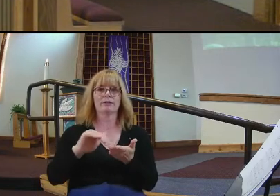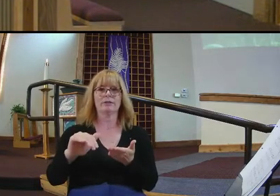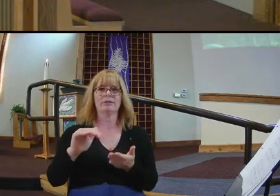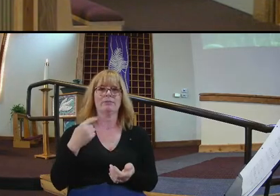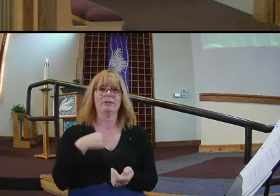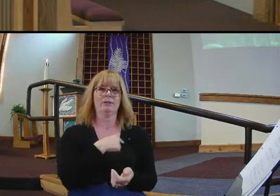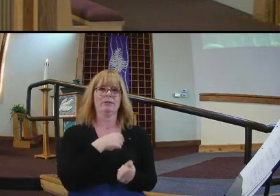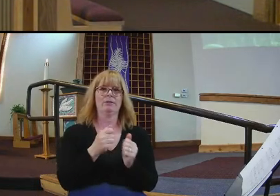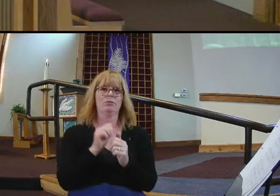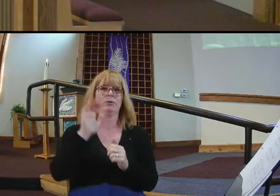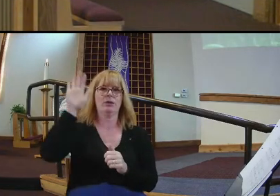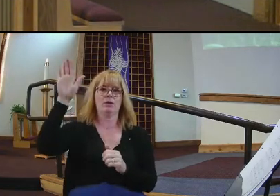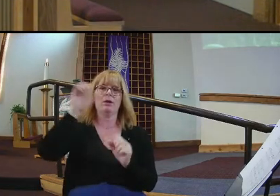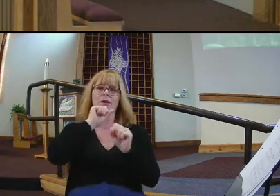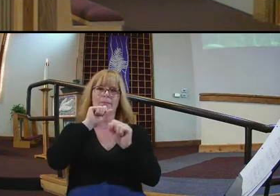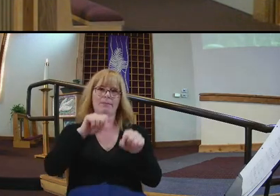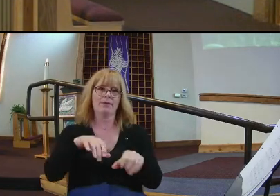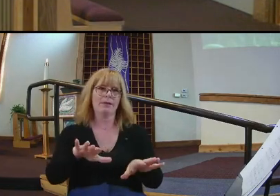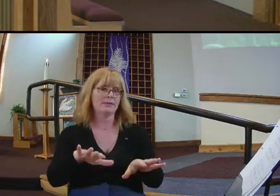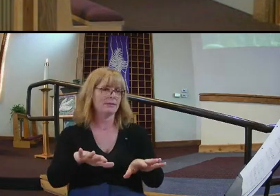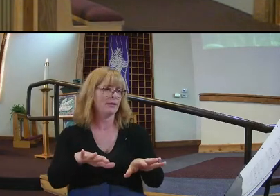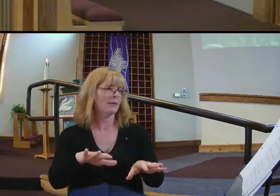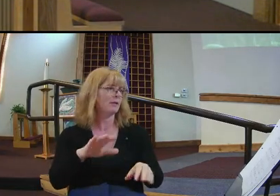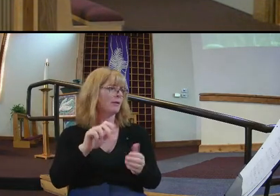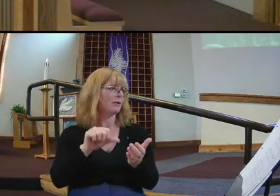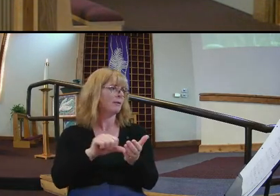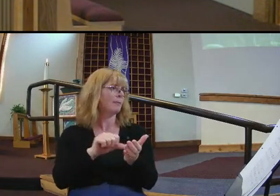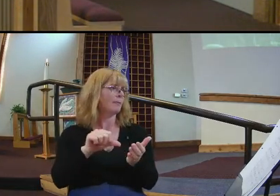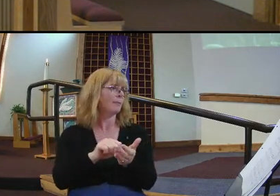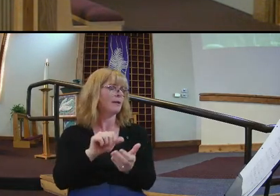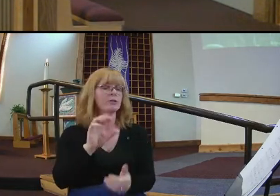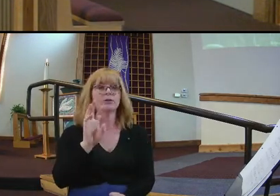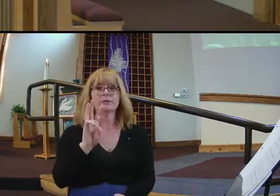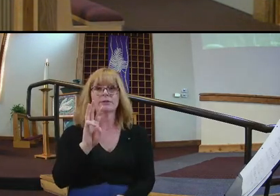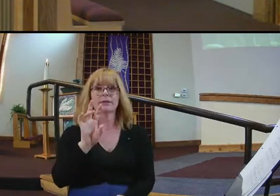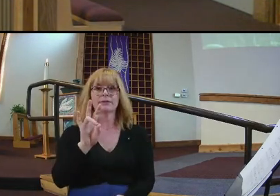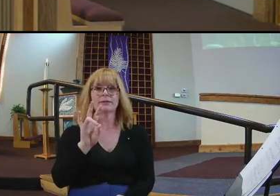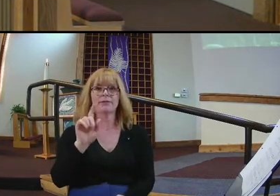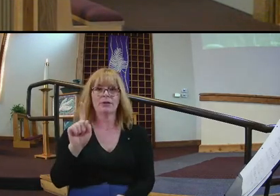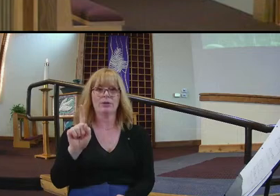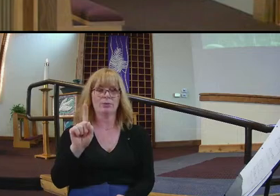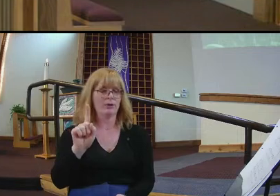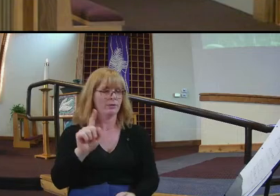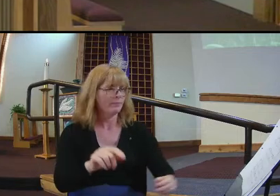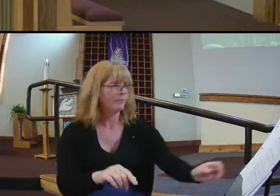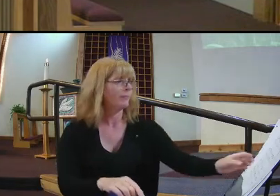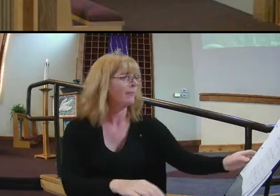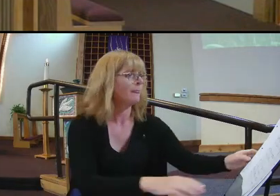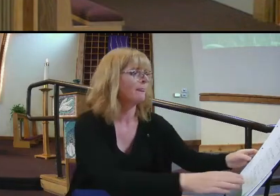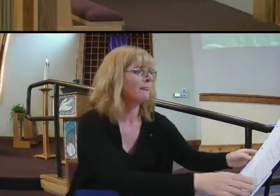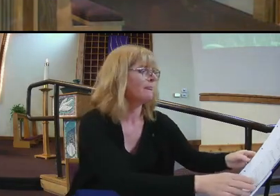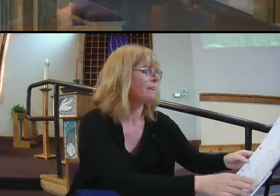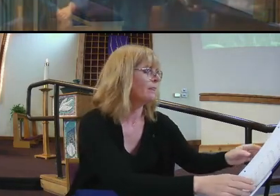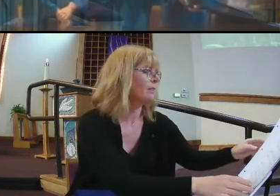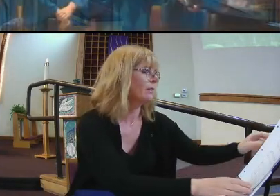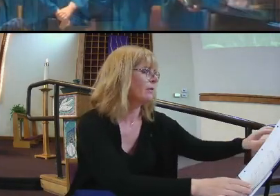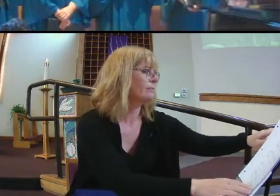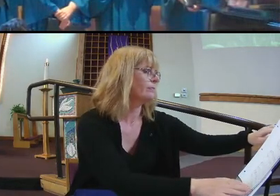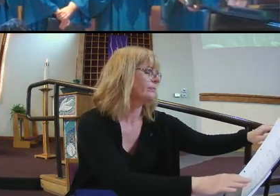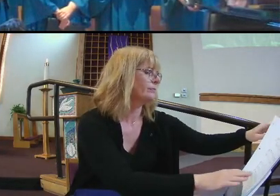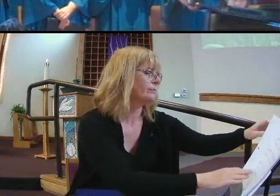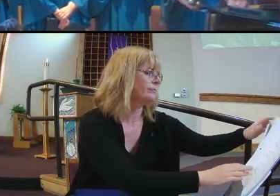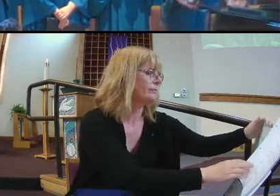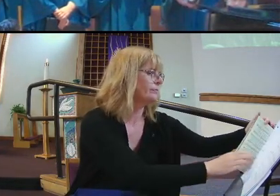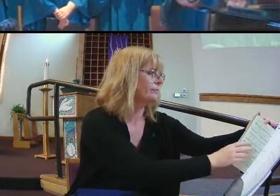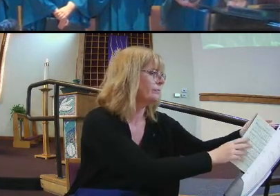blessing. The words are on the screen and on page 671. Let us lift our voices to God.